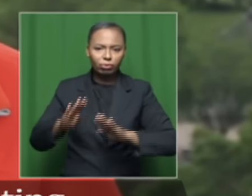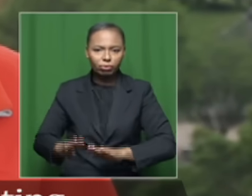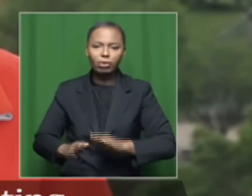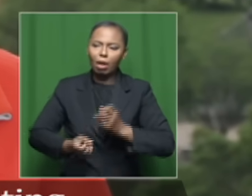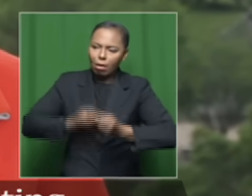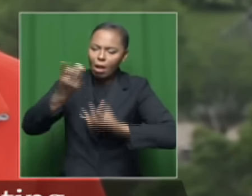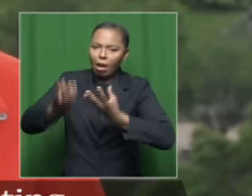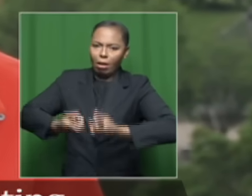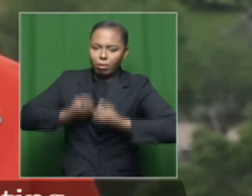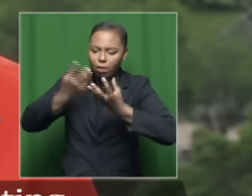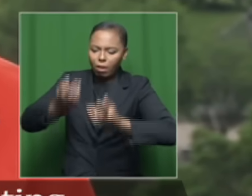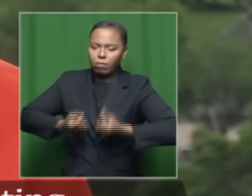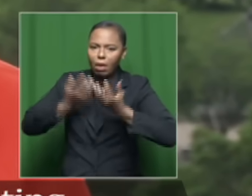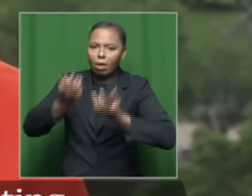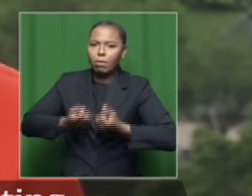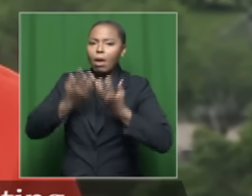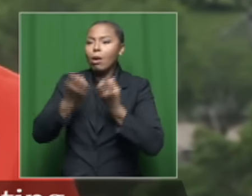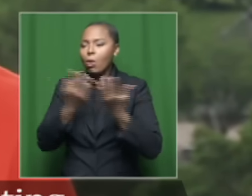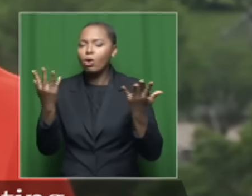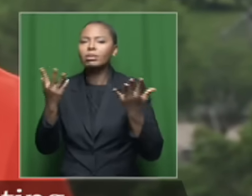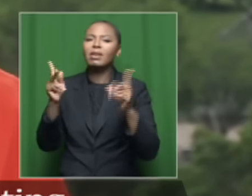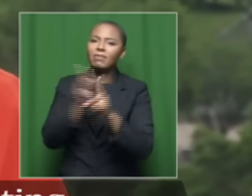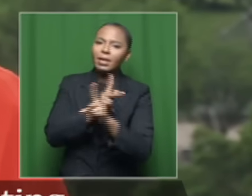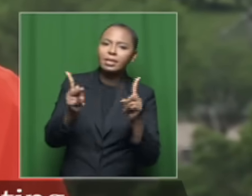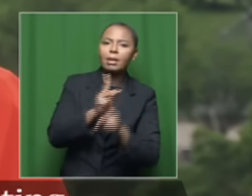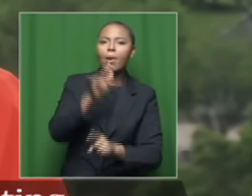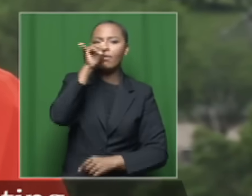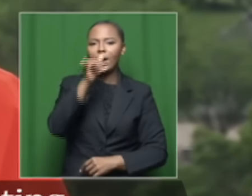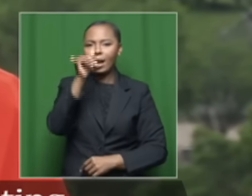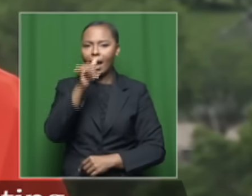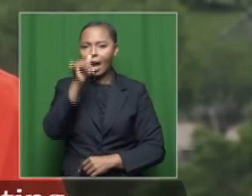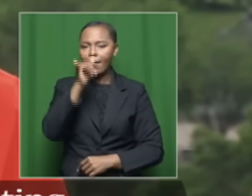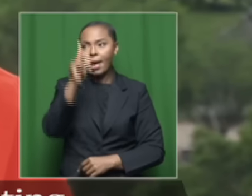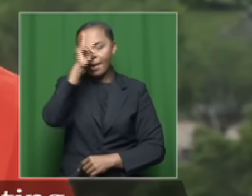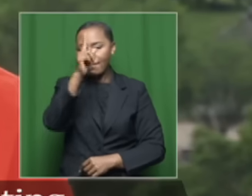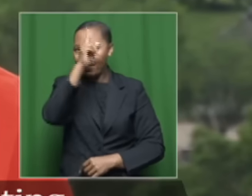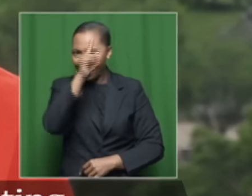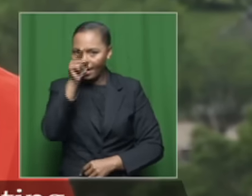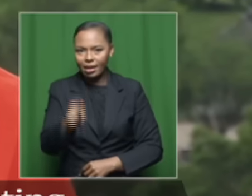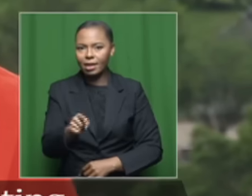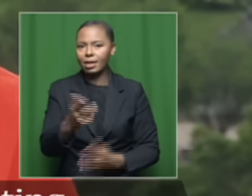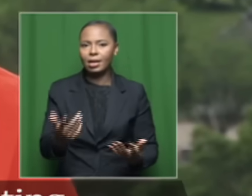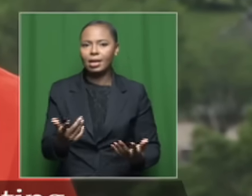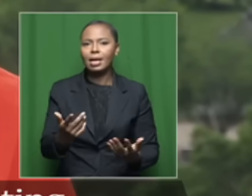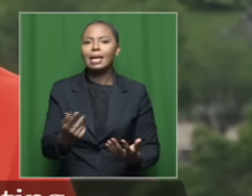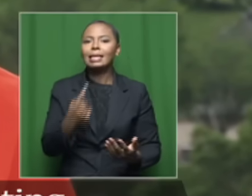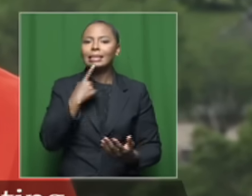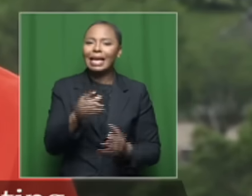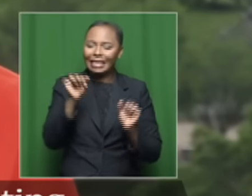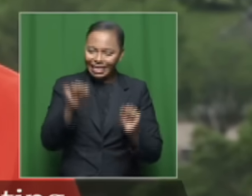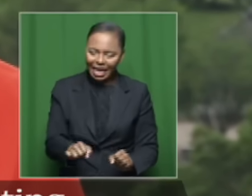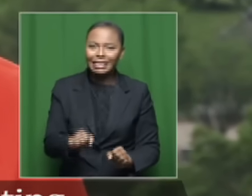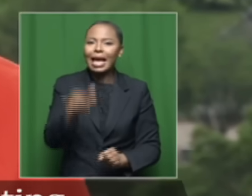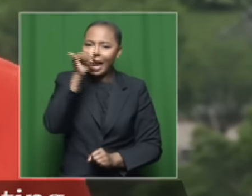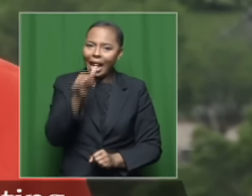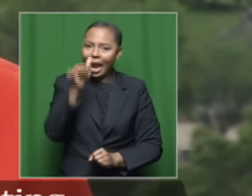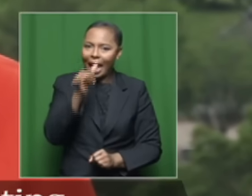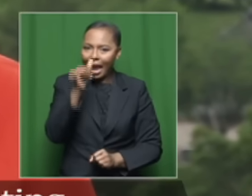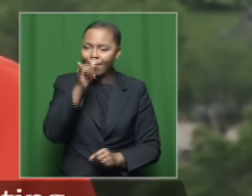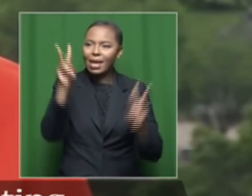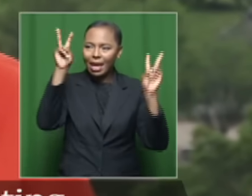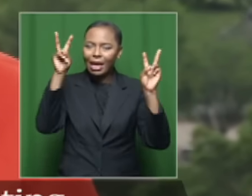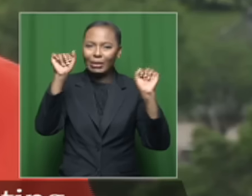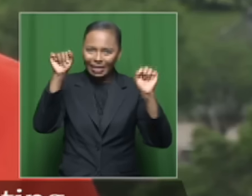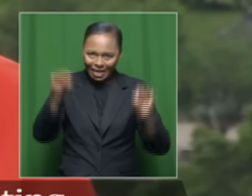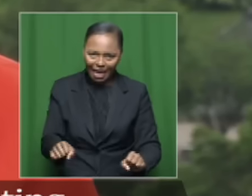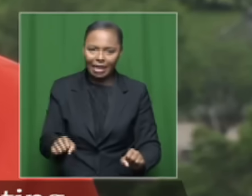the majority of the victims of crime in South Africa are black. He didn't deny there was not a criminality problem.